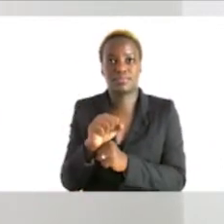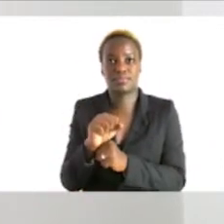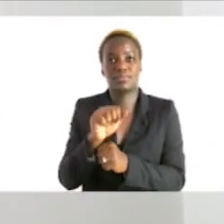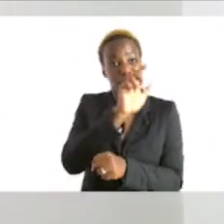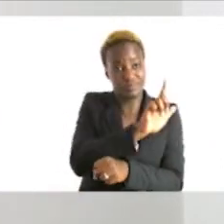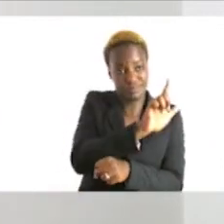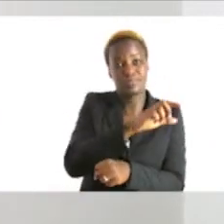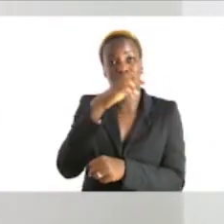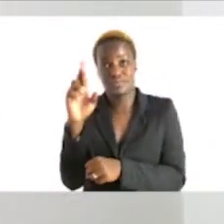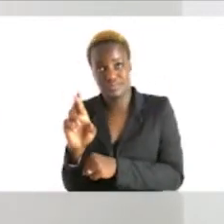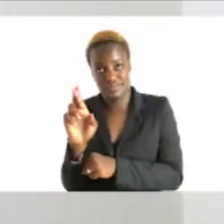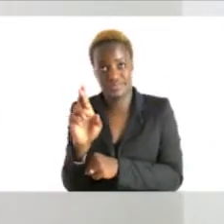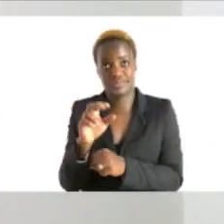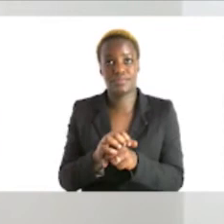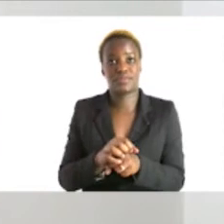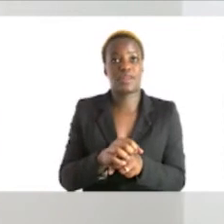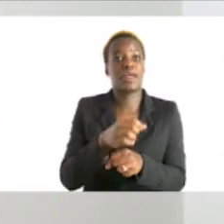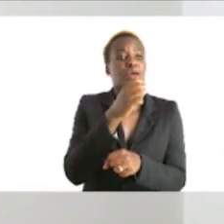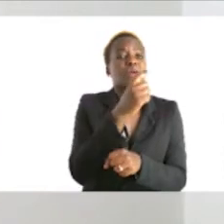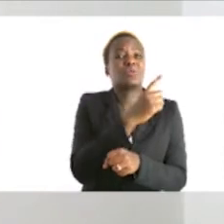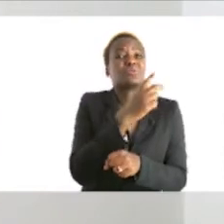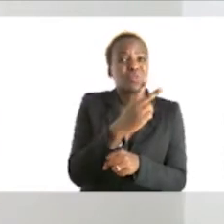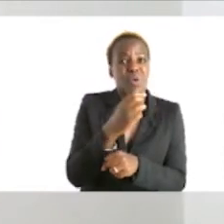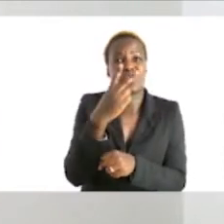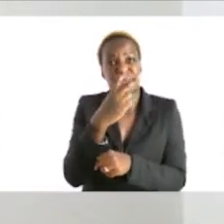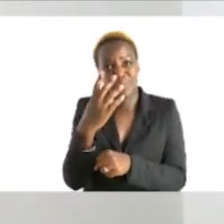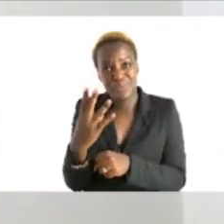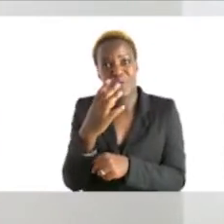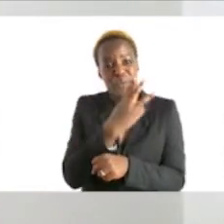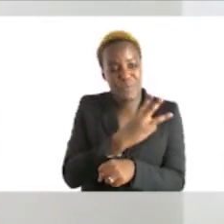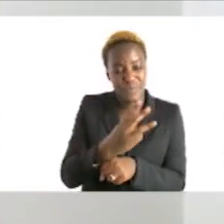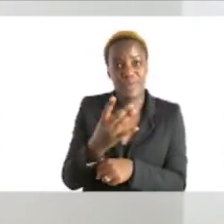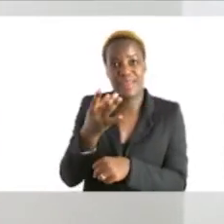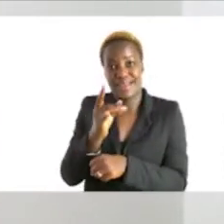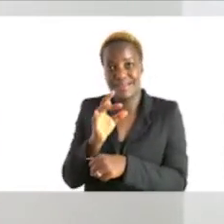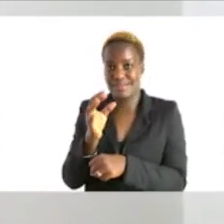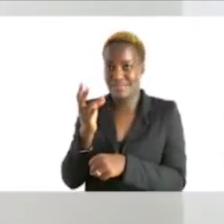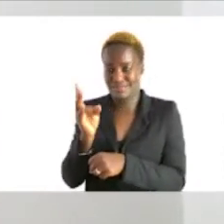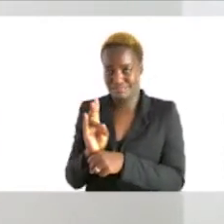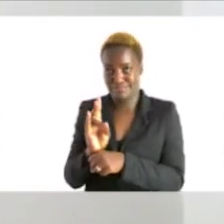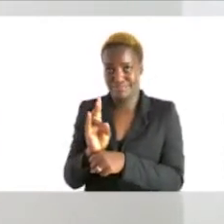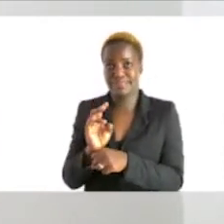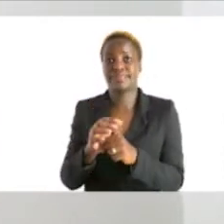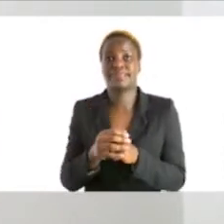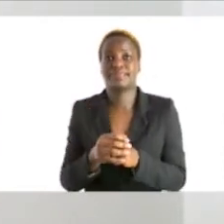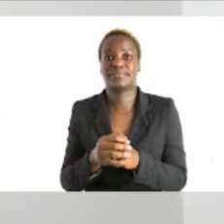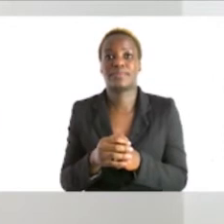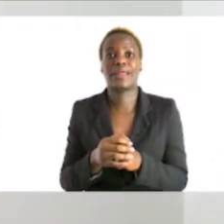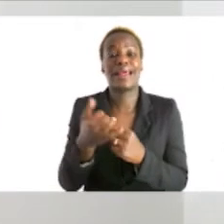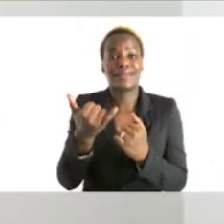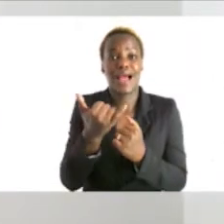24, 33, 87. Now, can we play a little bit of a game? Between